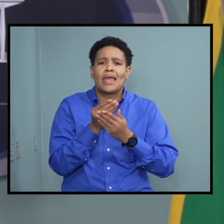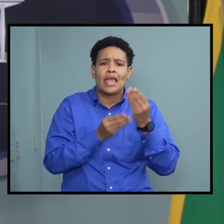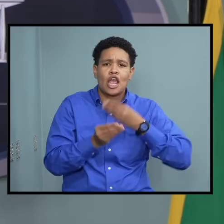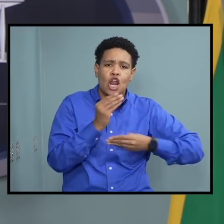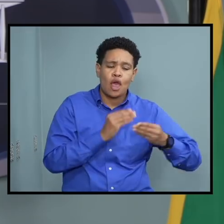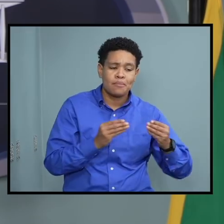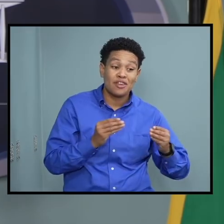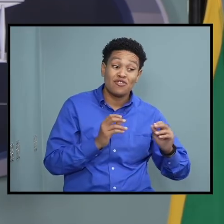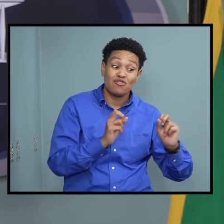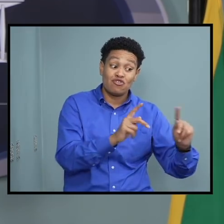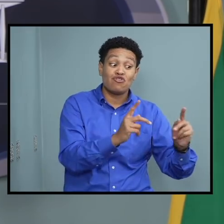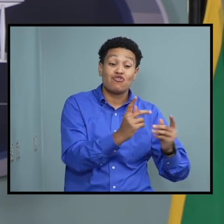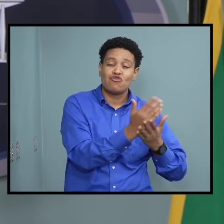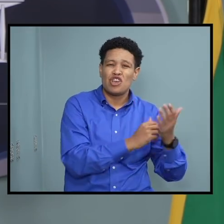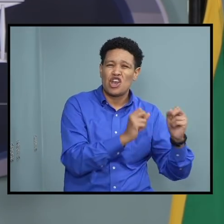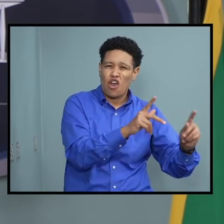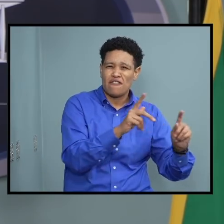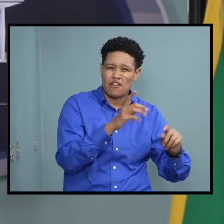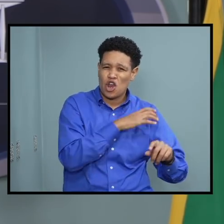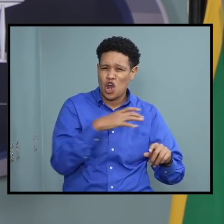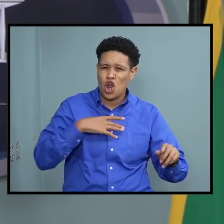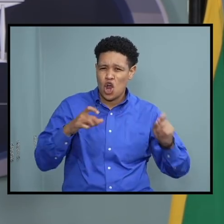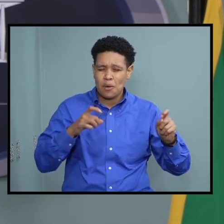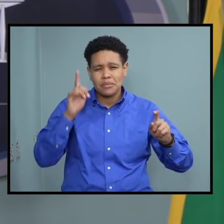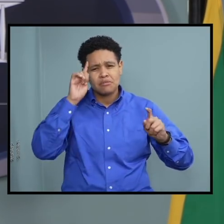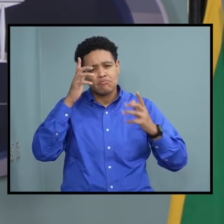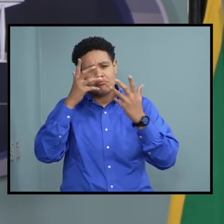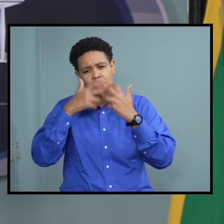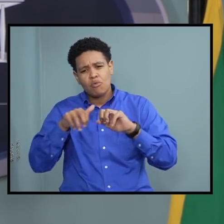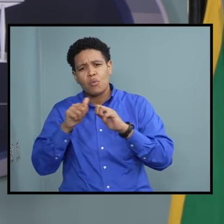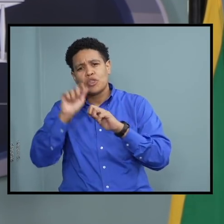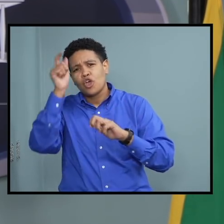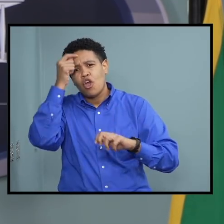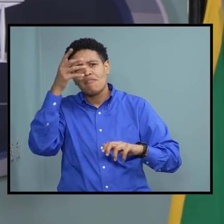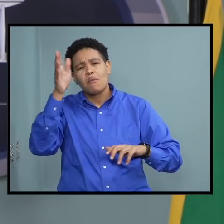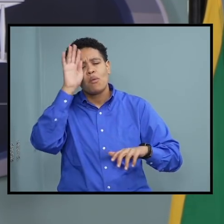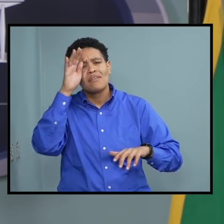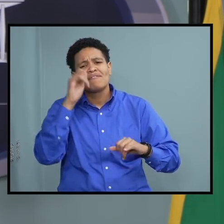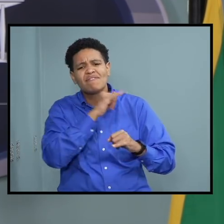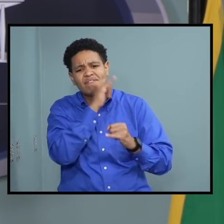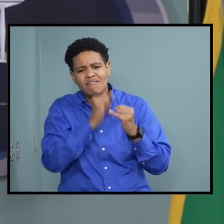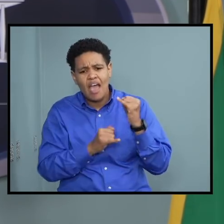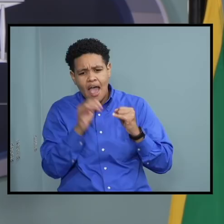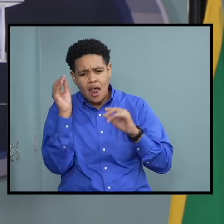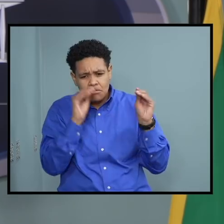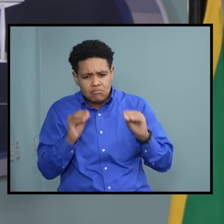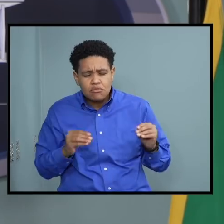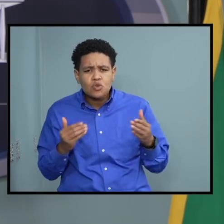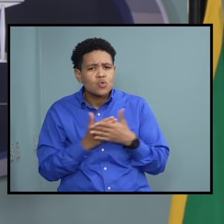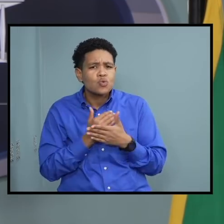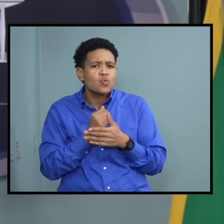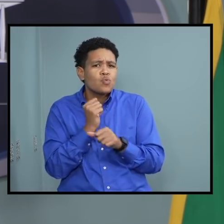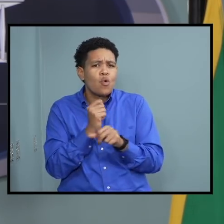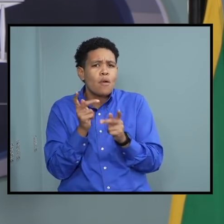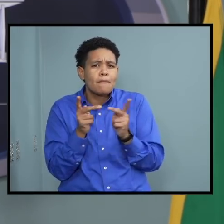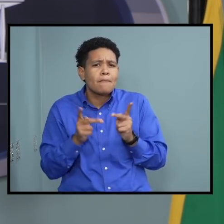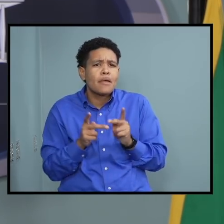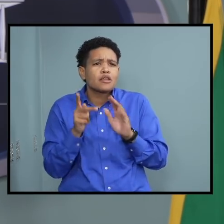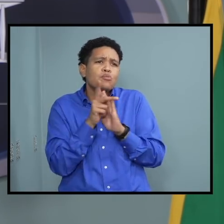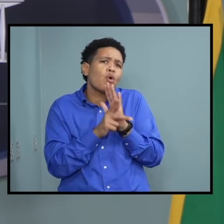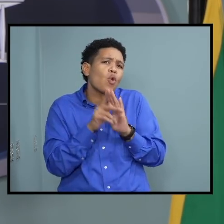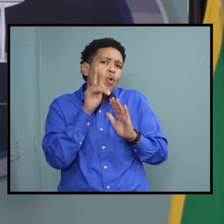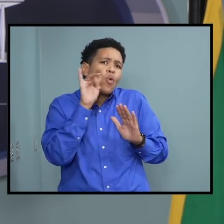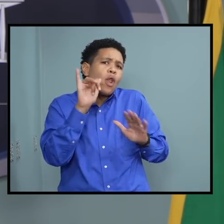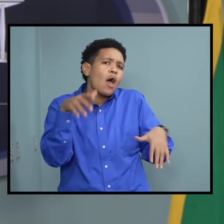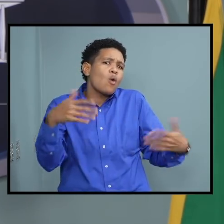Recovery Committee, will, in collaboration with the government, will finalize what the new workplace protocols should look